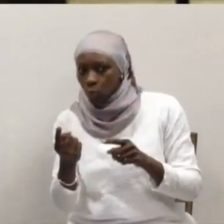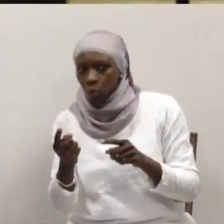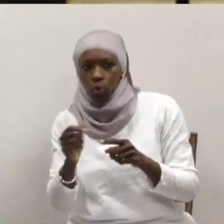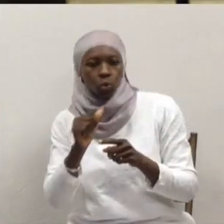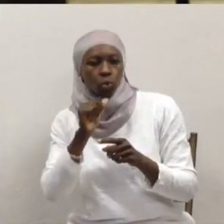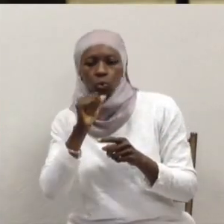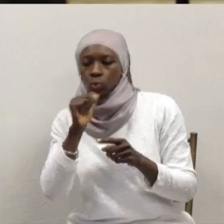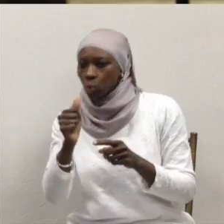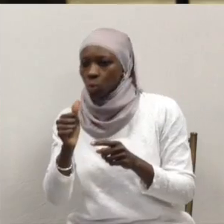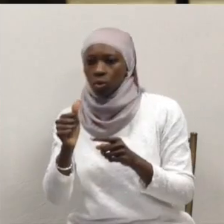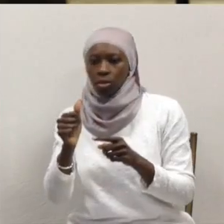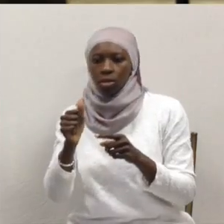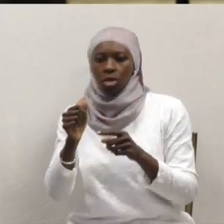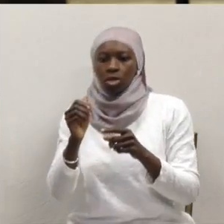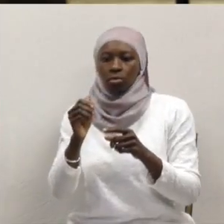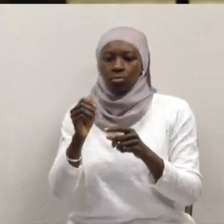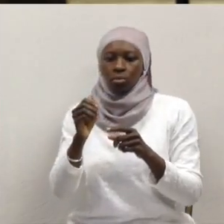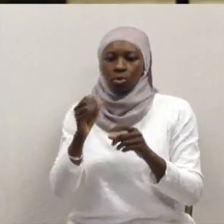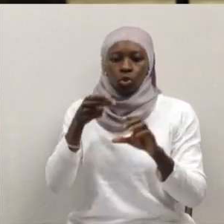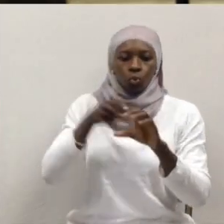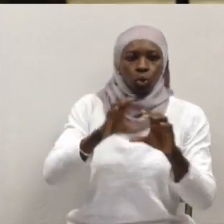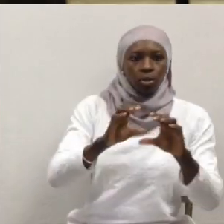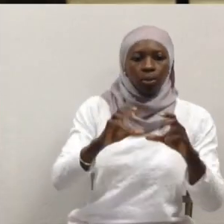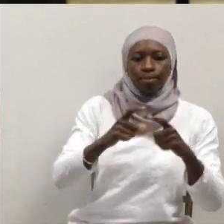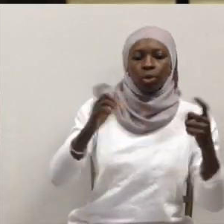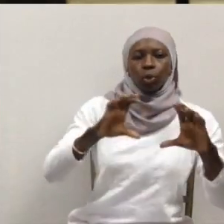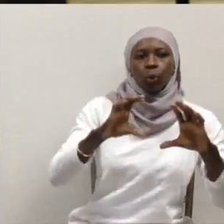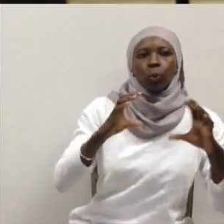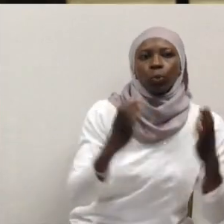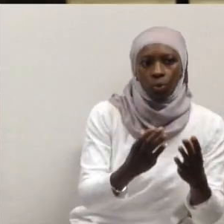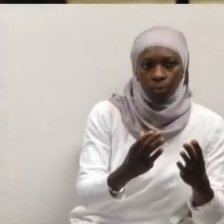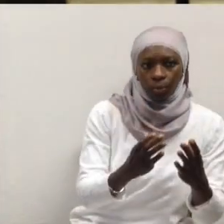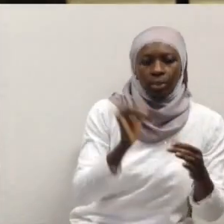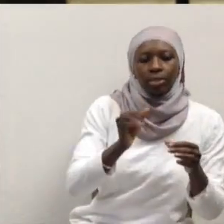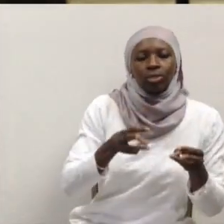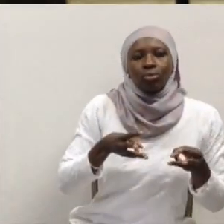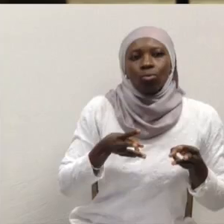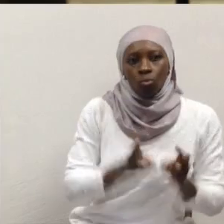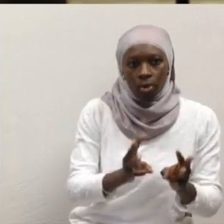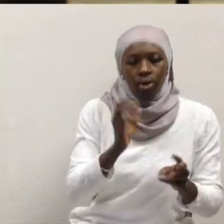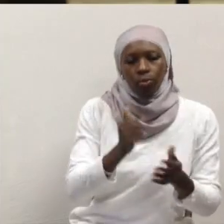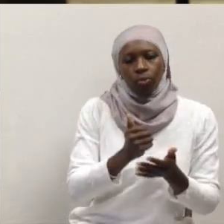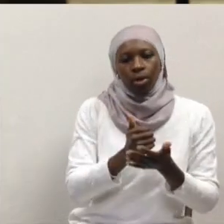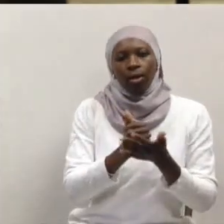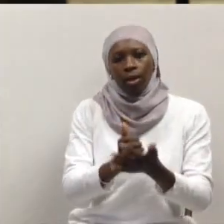cause a violation and a premature war. In the following year, the Prophet